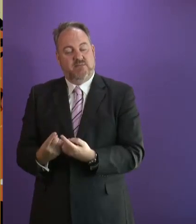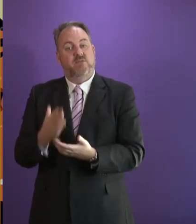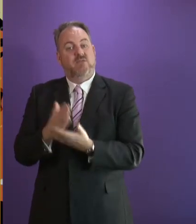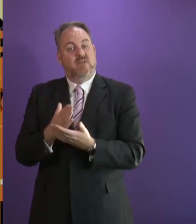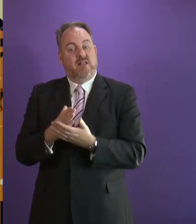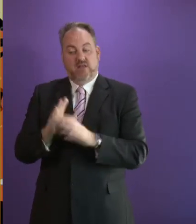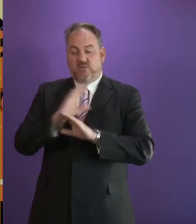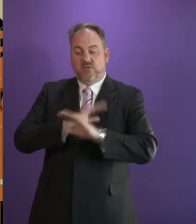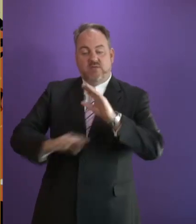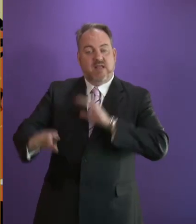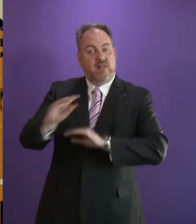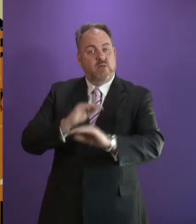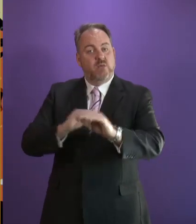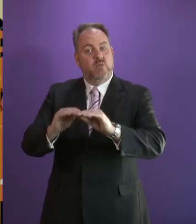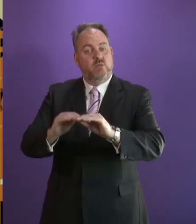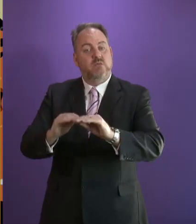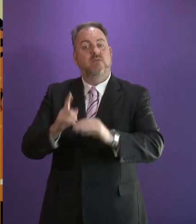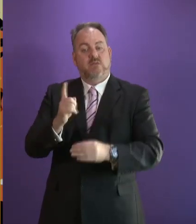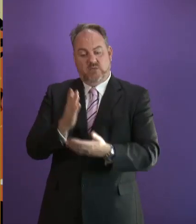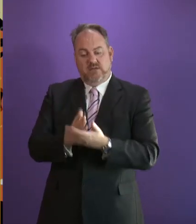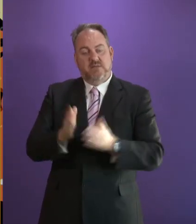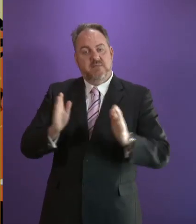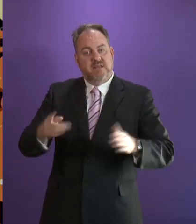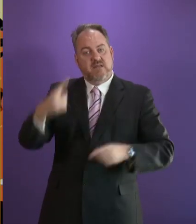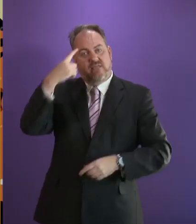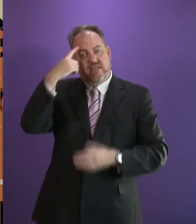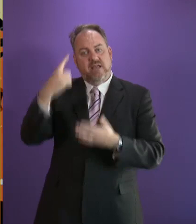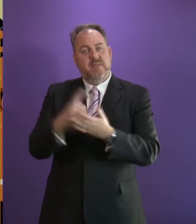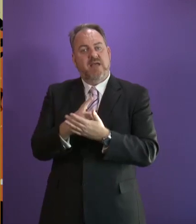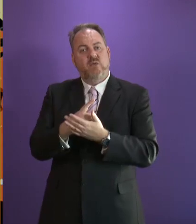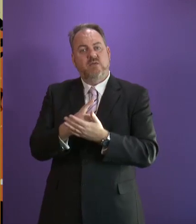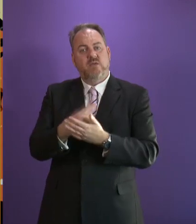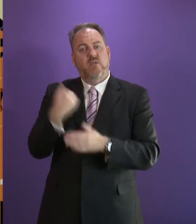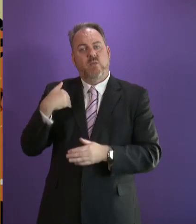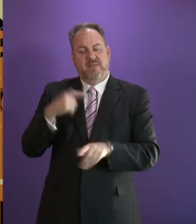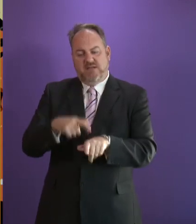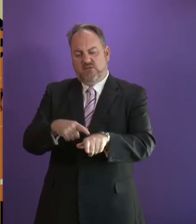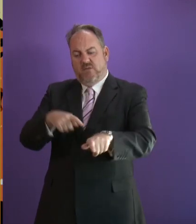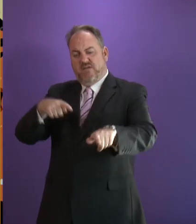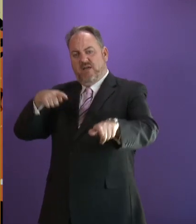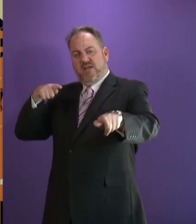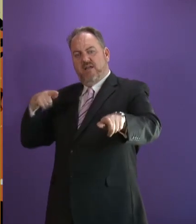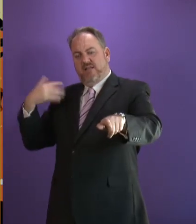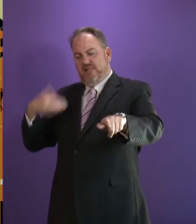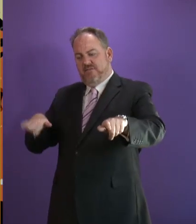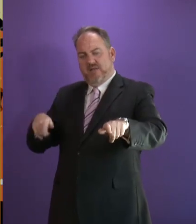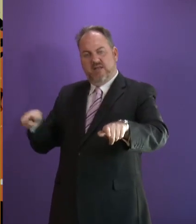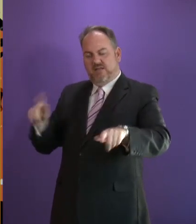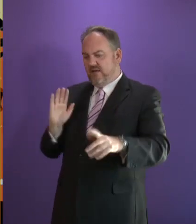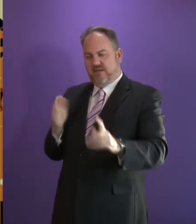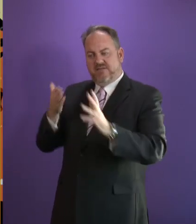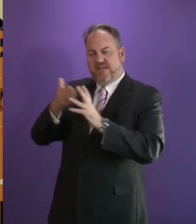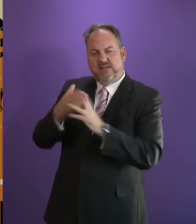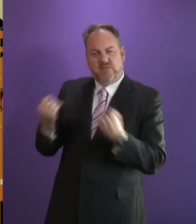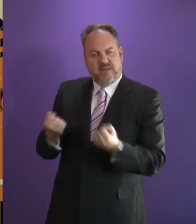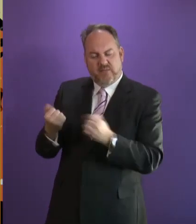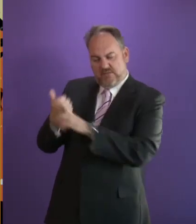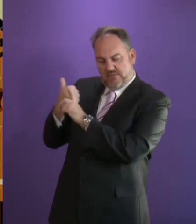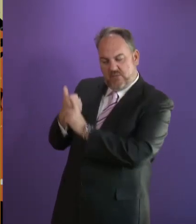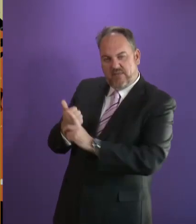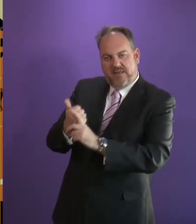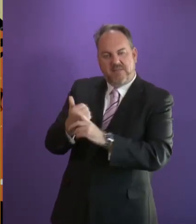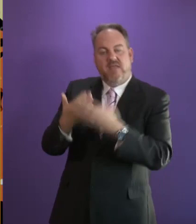you need to do and what we need to do is think about those women who are furthest away from access to power and politics. I want to thank you for